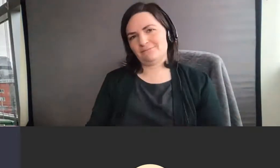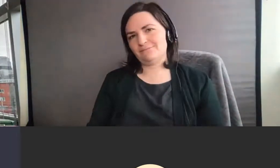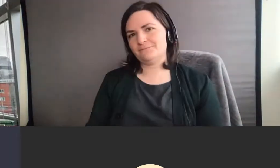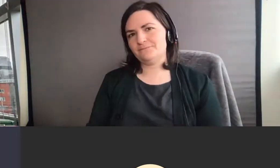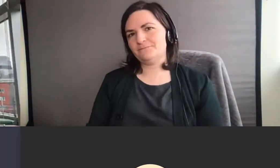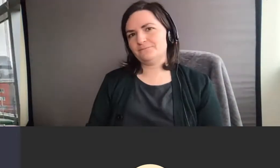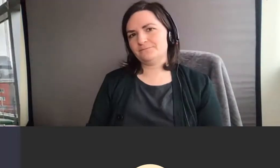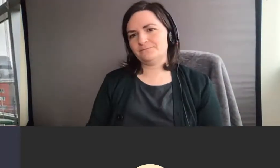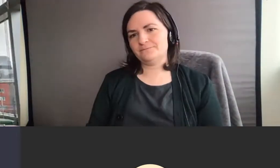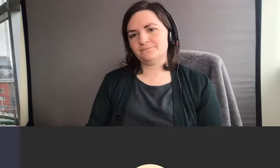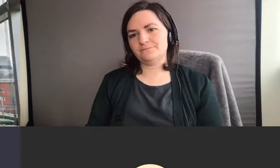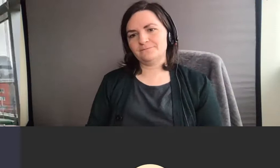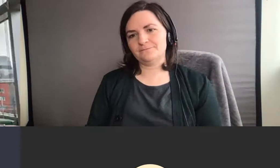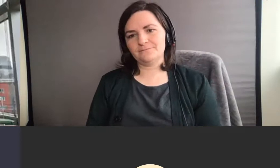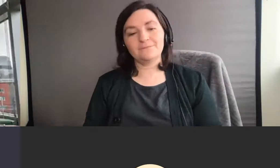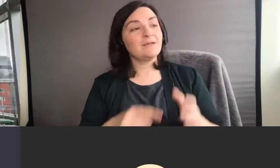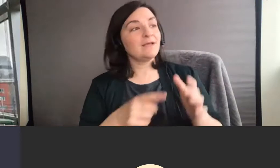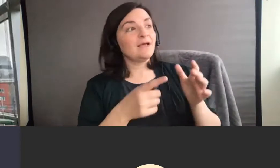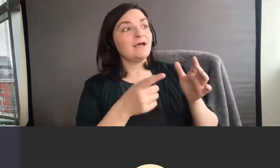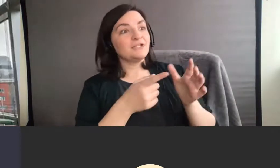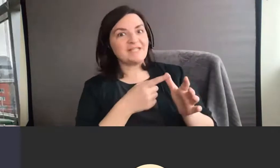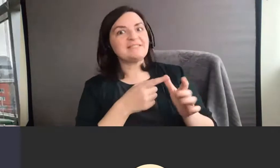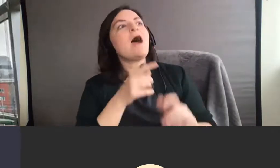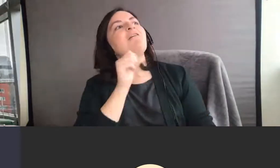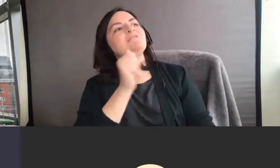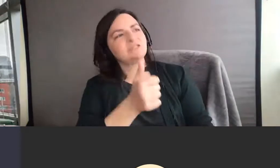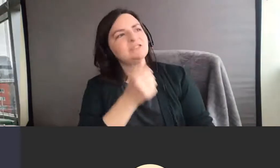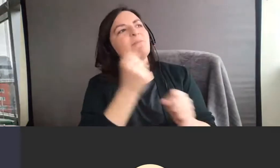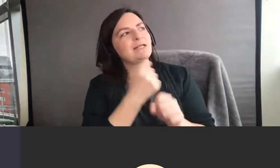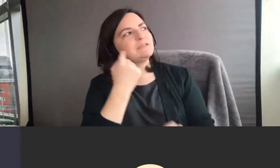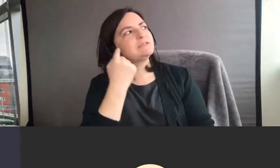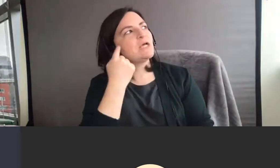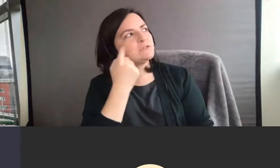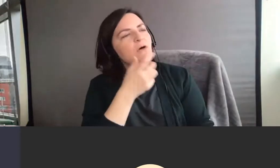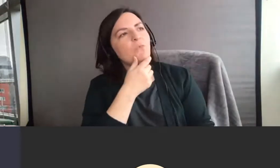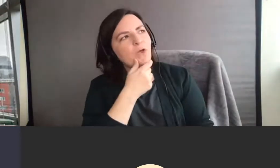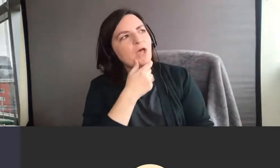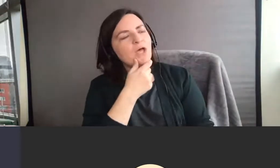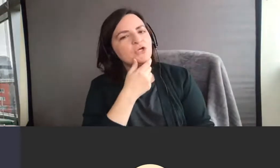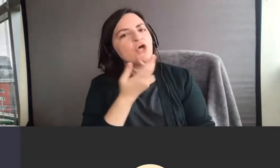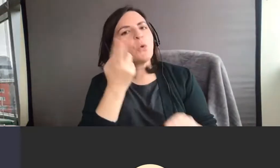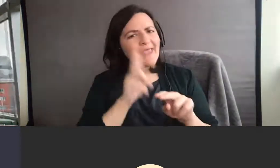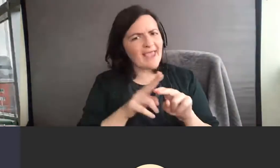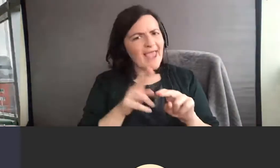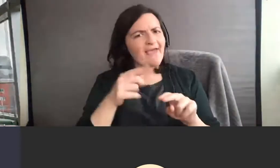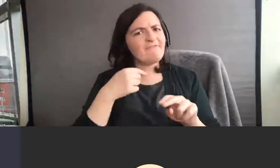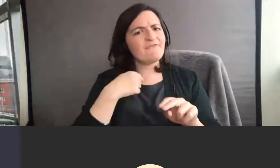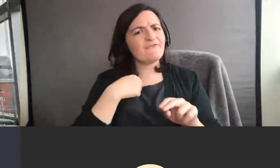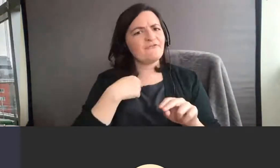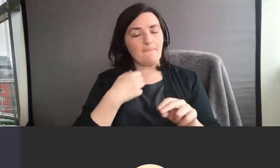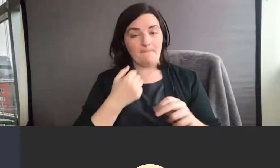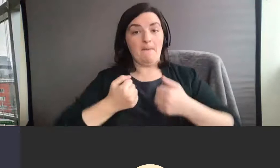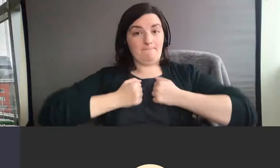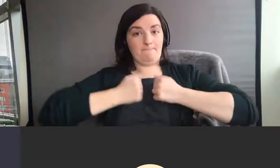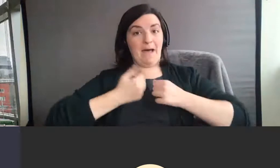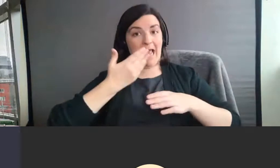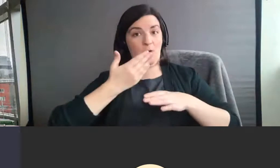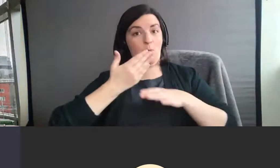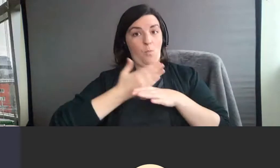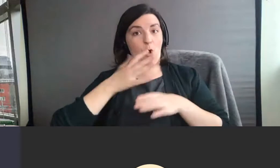Okay. That makes sense, Shanta? Yeah, that makes sense. So if I just interview the teachers and the parents within the workplace that I work in at the